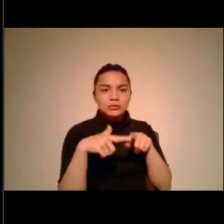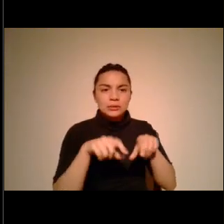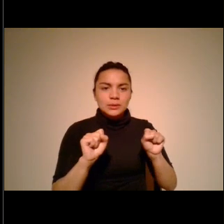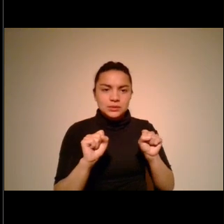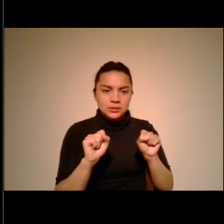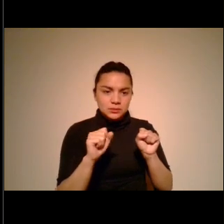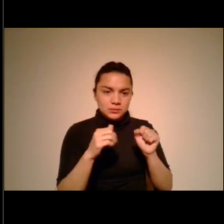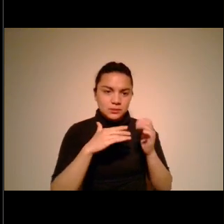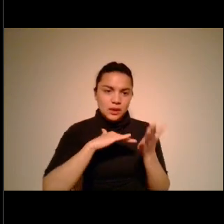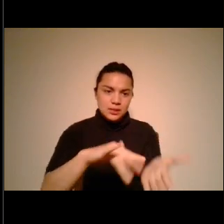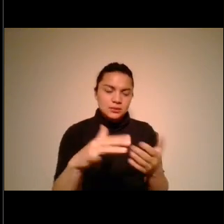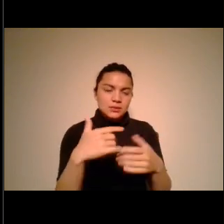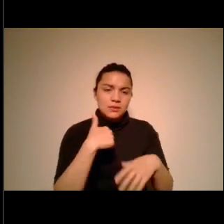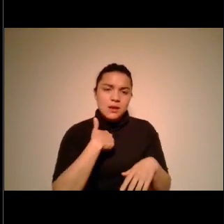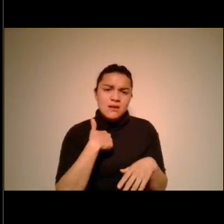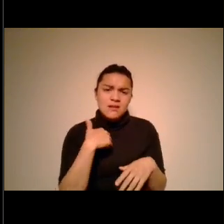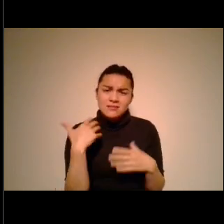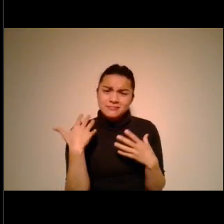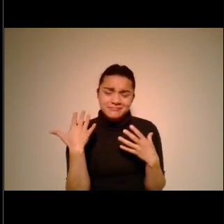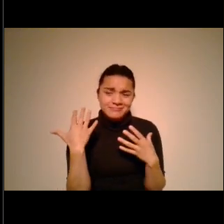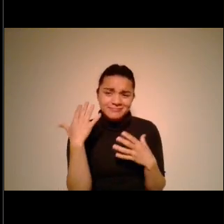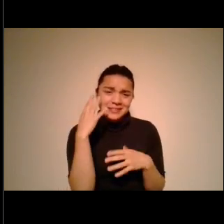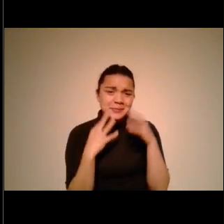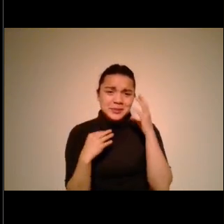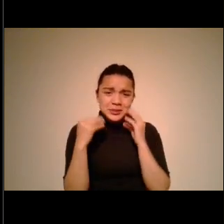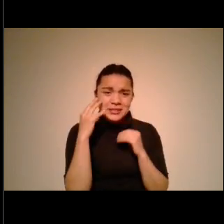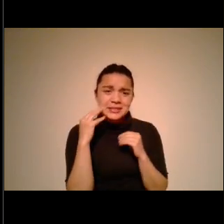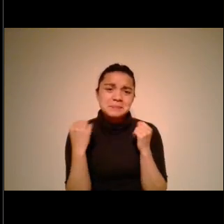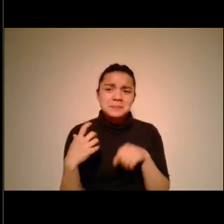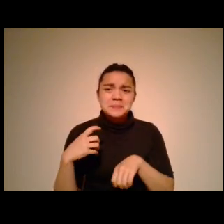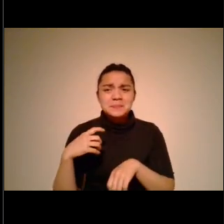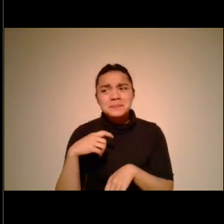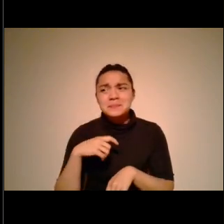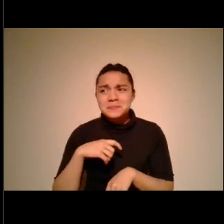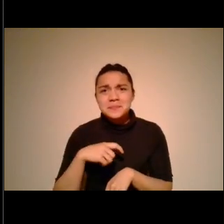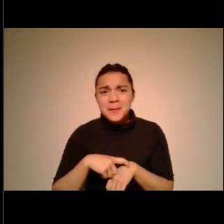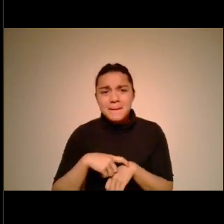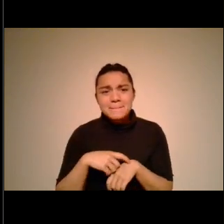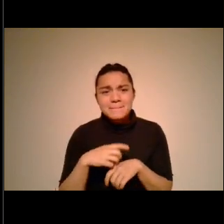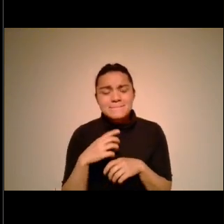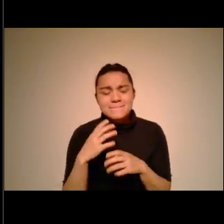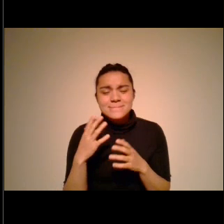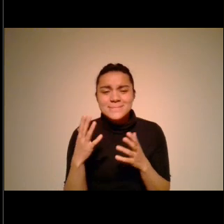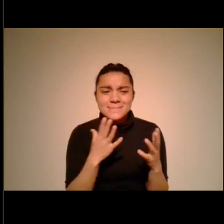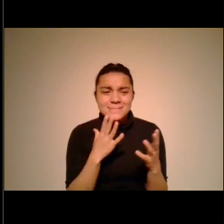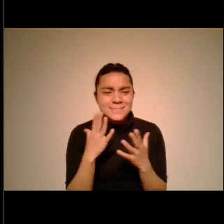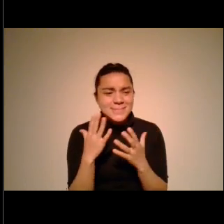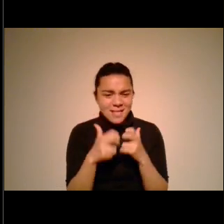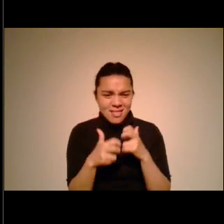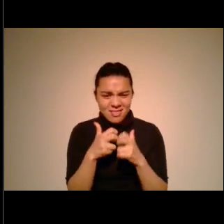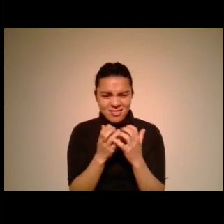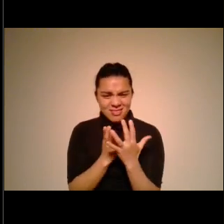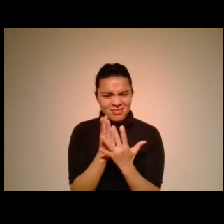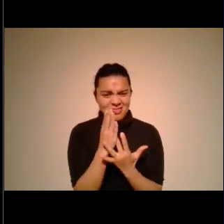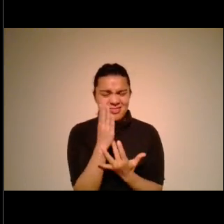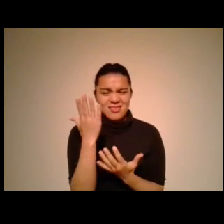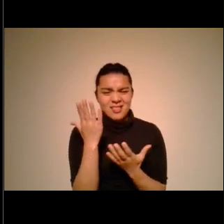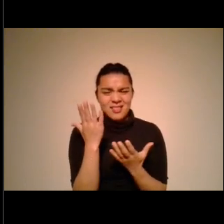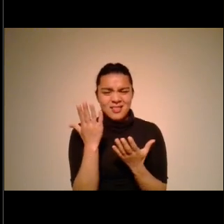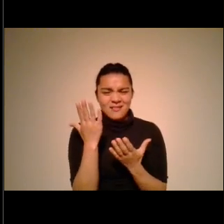these experiences of sort of some difficulty navigating, especially the pronouns thing, but not always